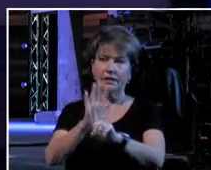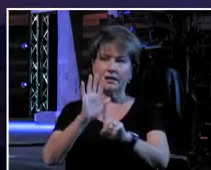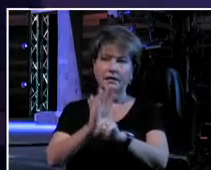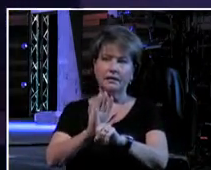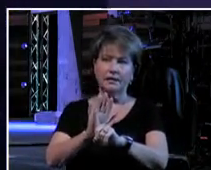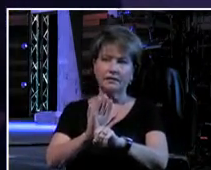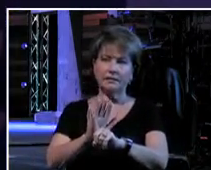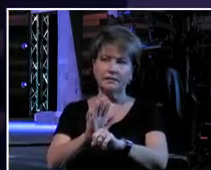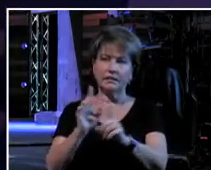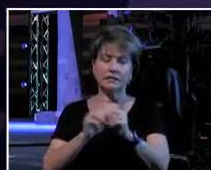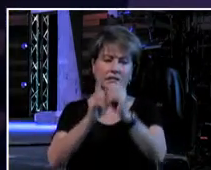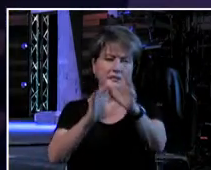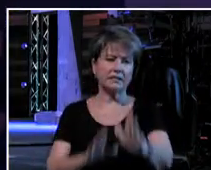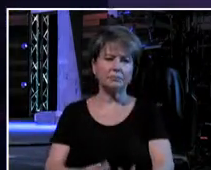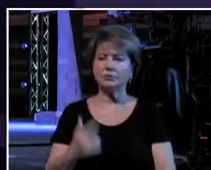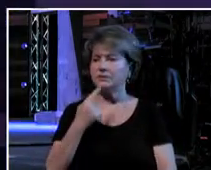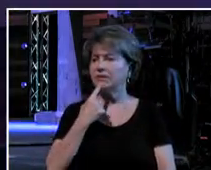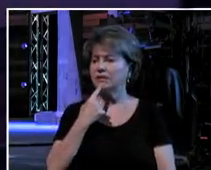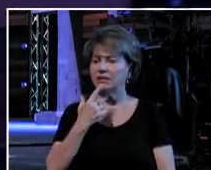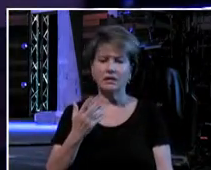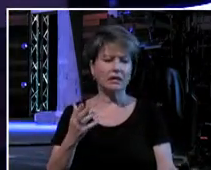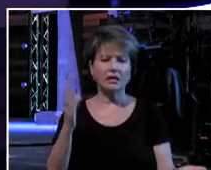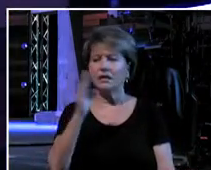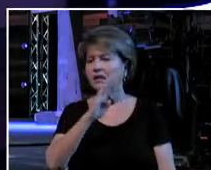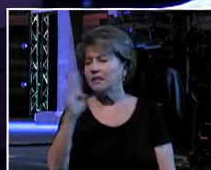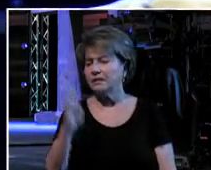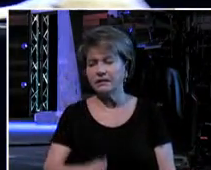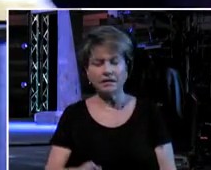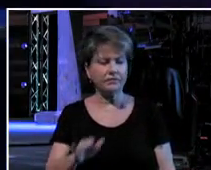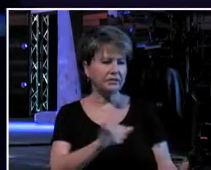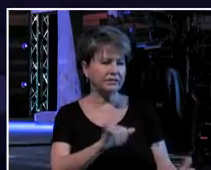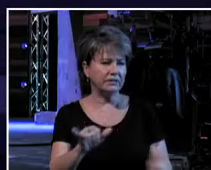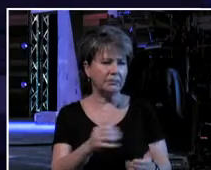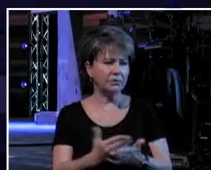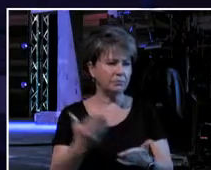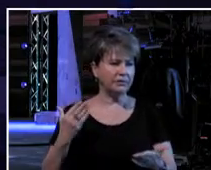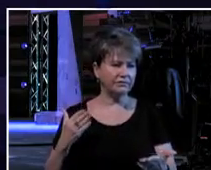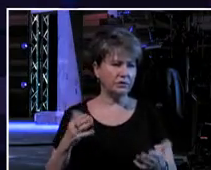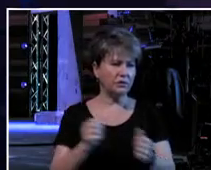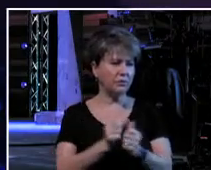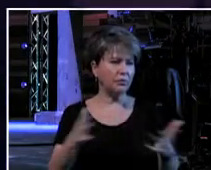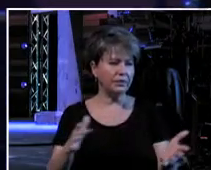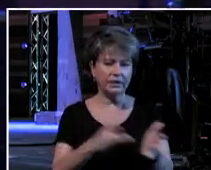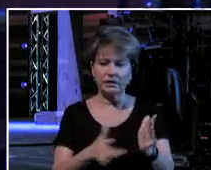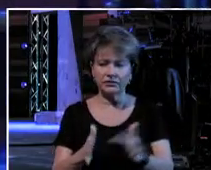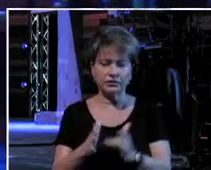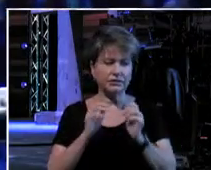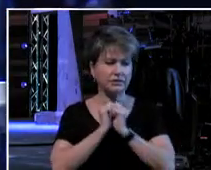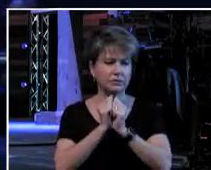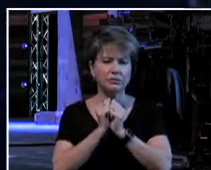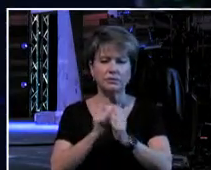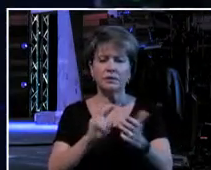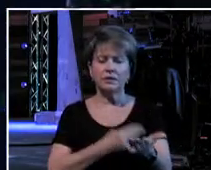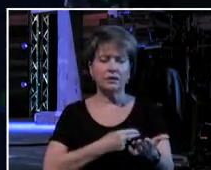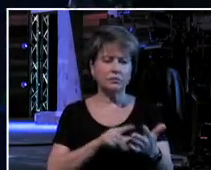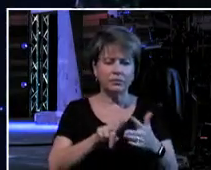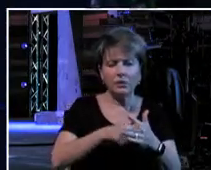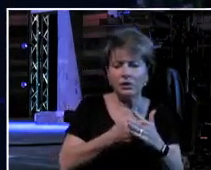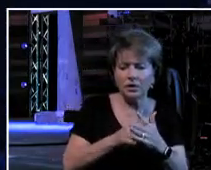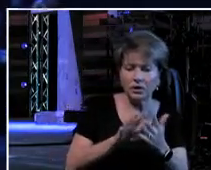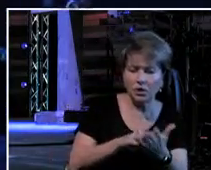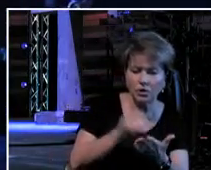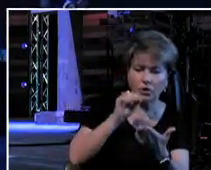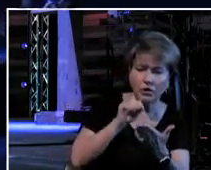his followers felt. Will our lives ever be the same? We left everything to follow this master. We started learning from him.